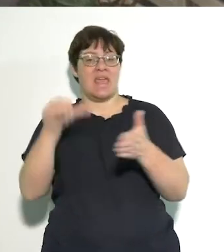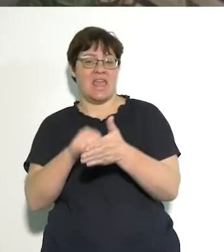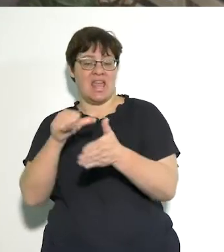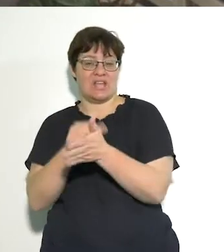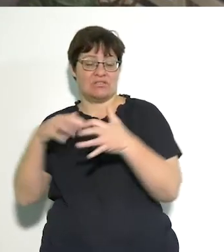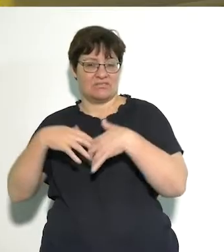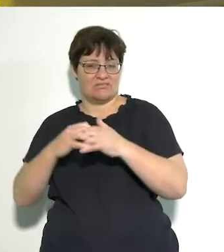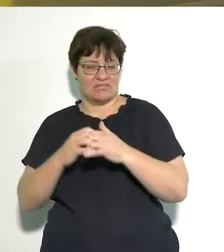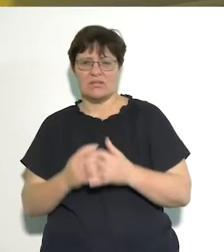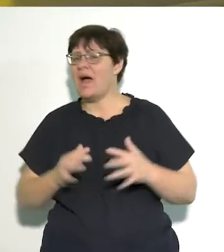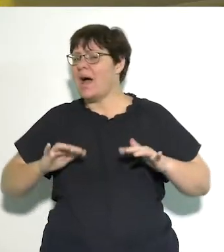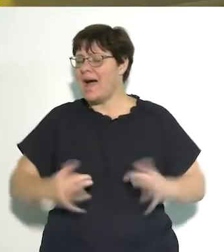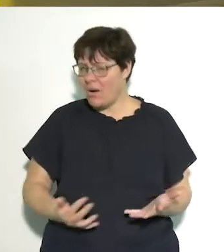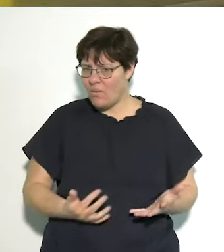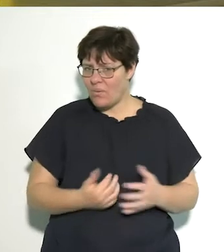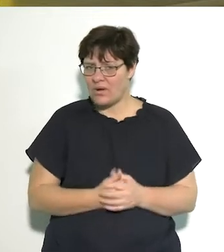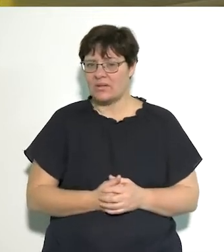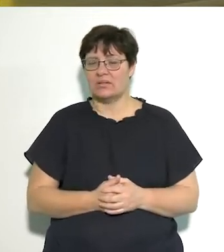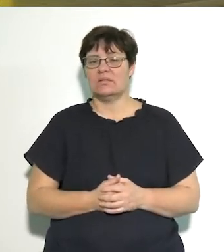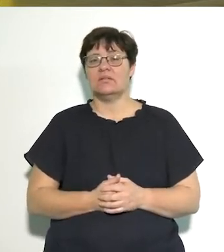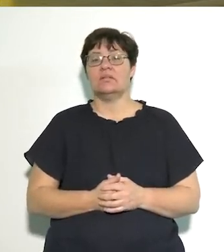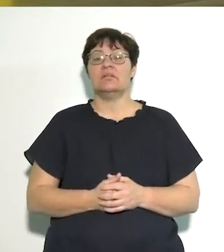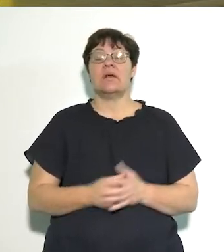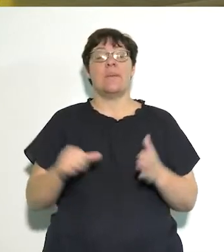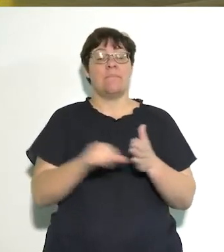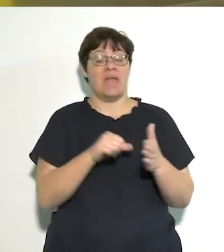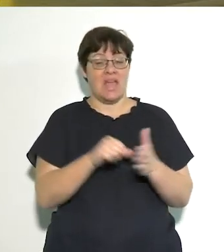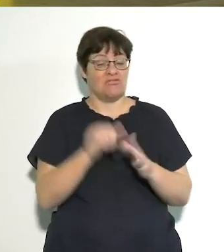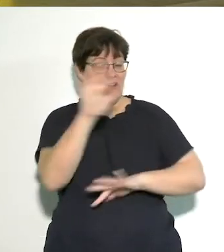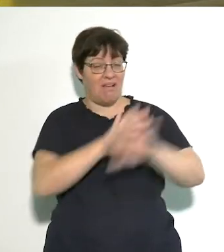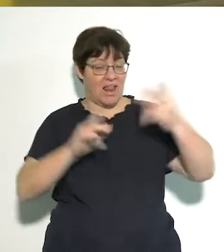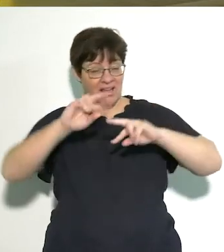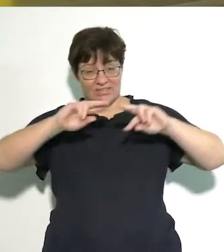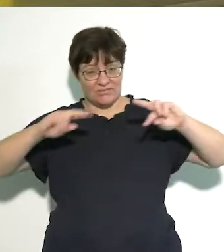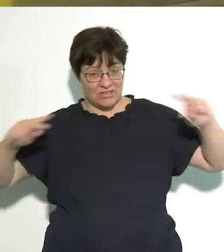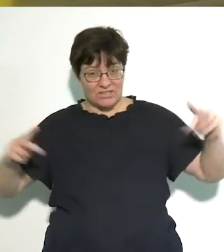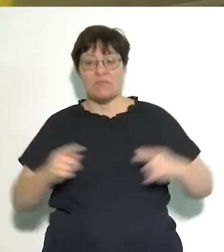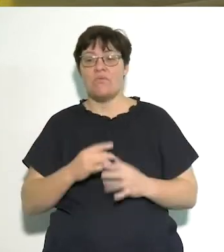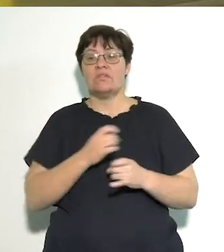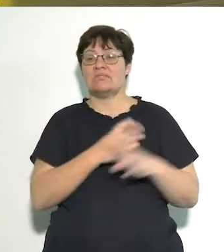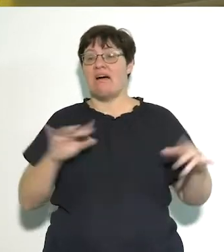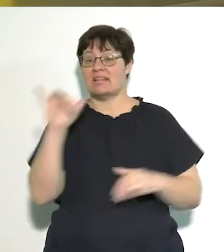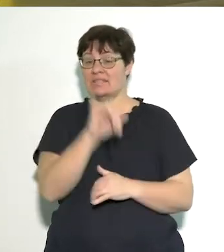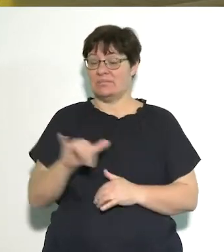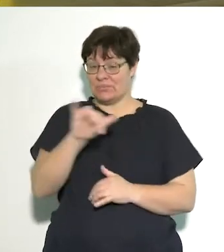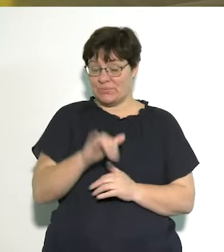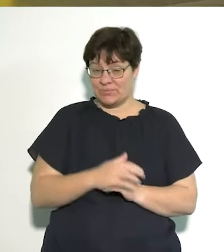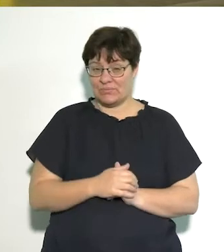for our book. And how we do that is by taking various pages, so different colors. I'm first going to start with a yellow